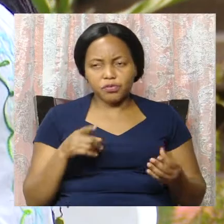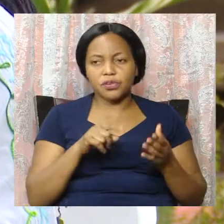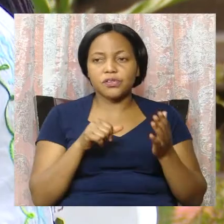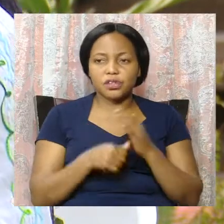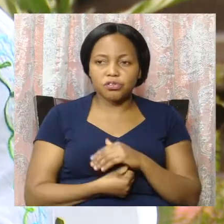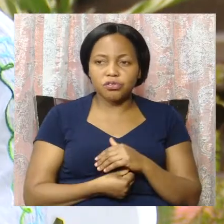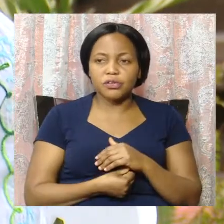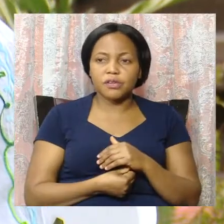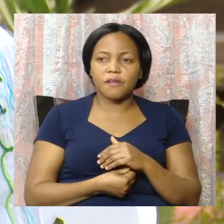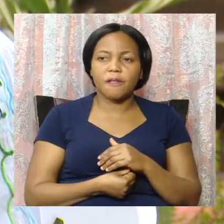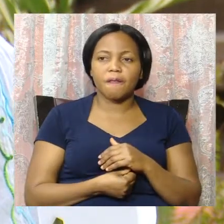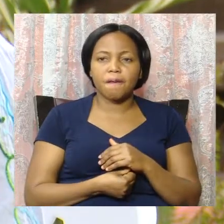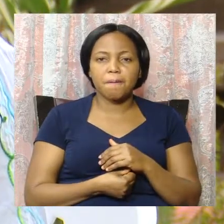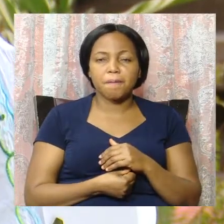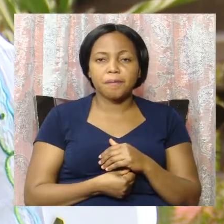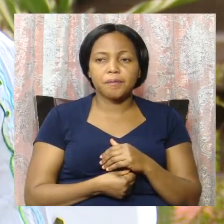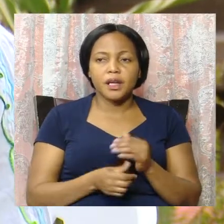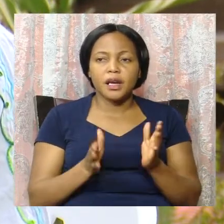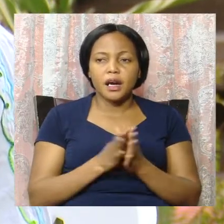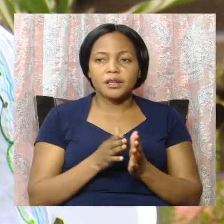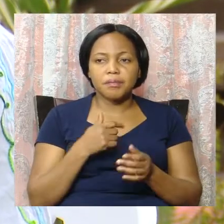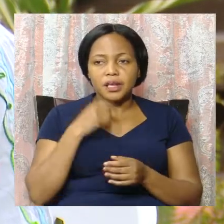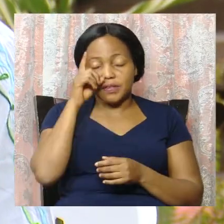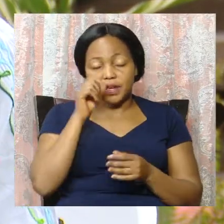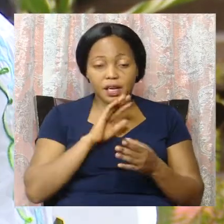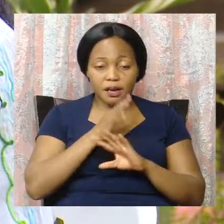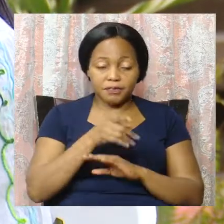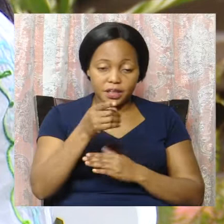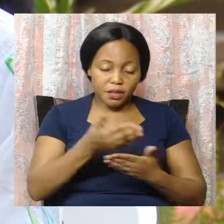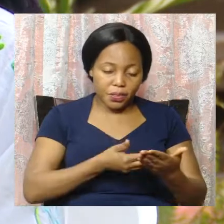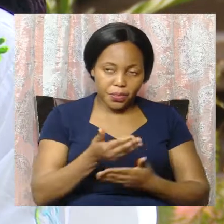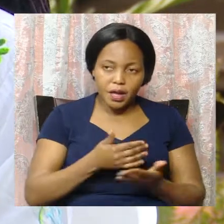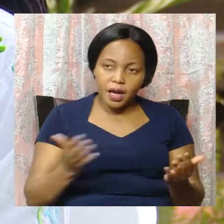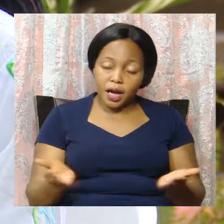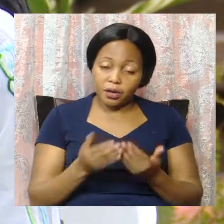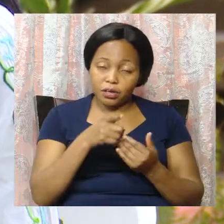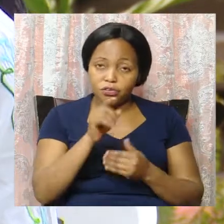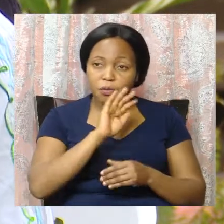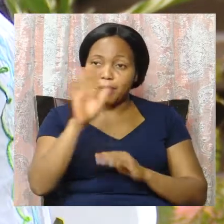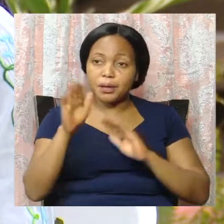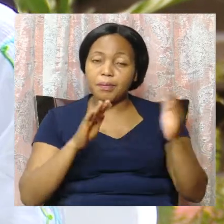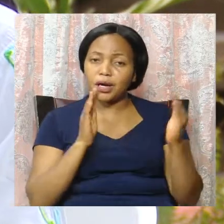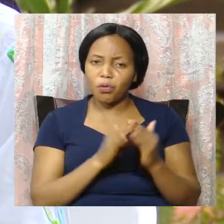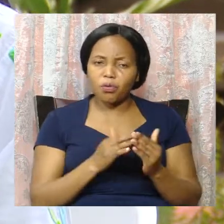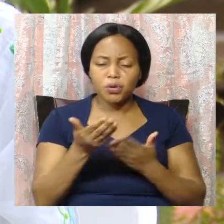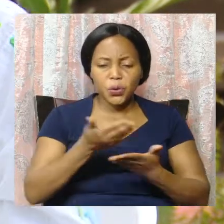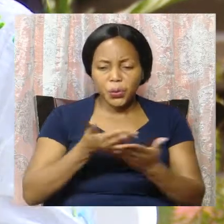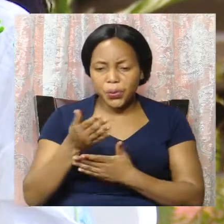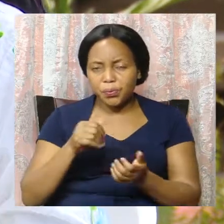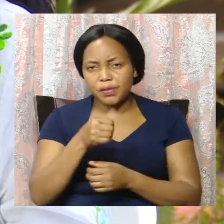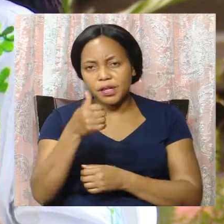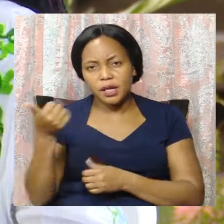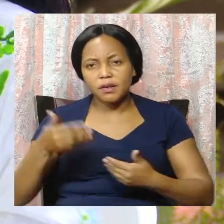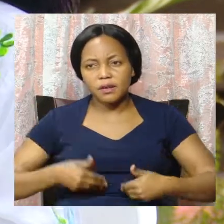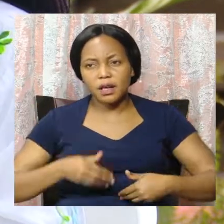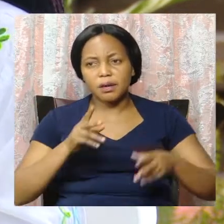deal with these issues. We have even just touched the surface of these issues, and I think after this session, I'd encourage all of you to go back home and talk